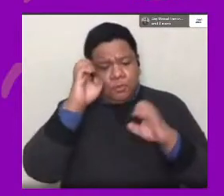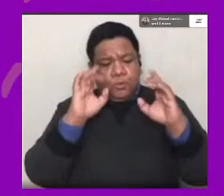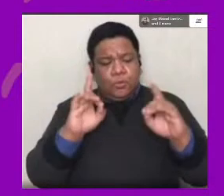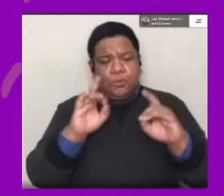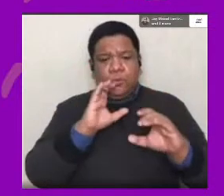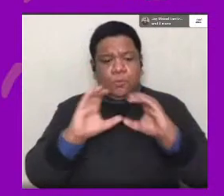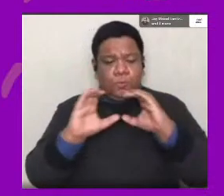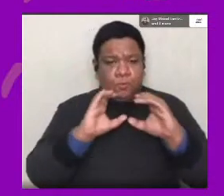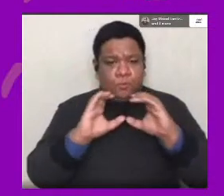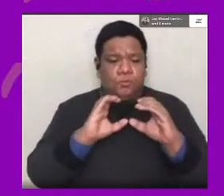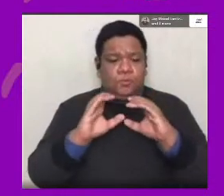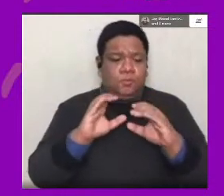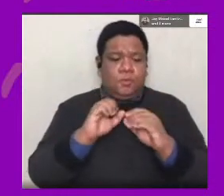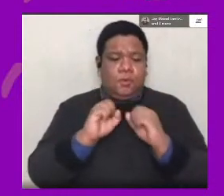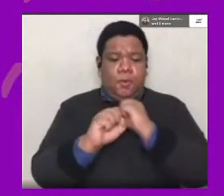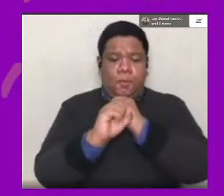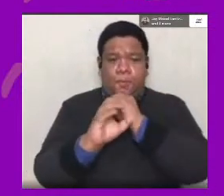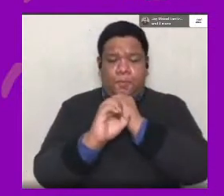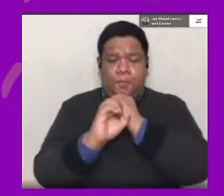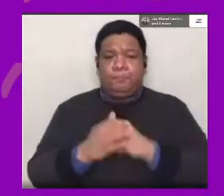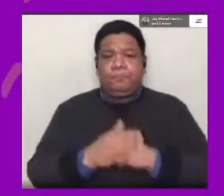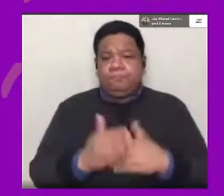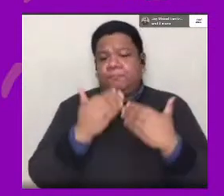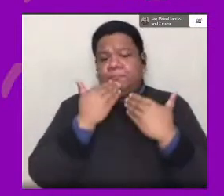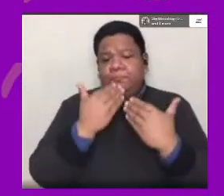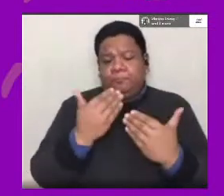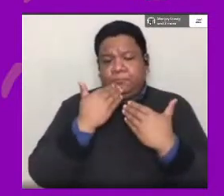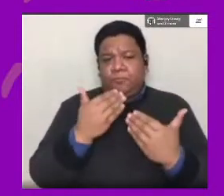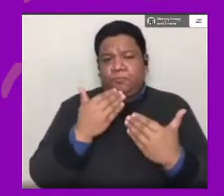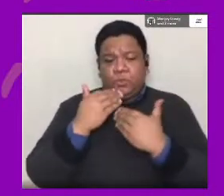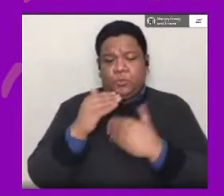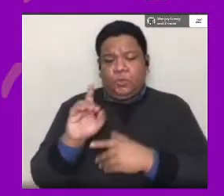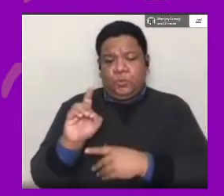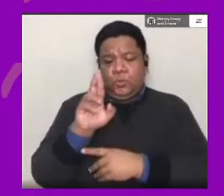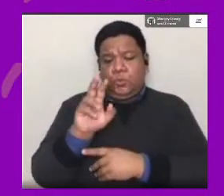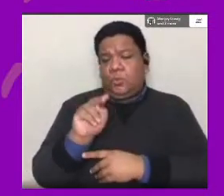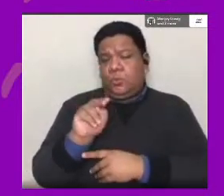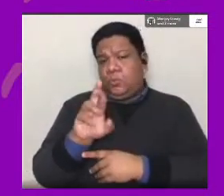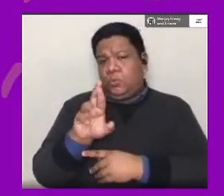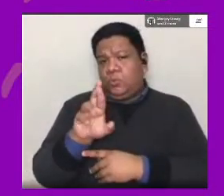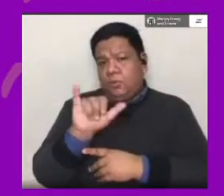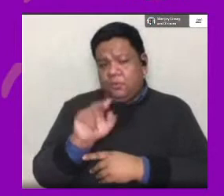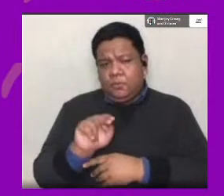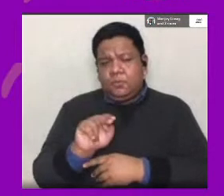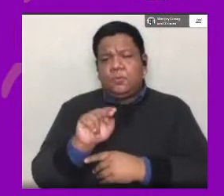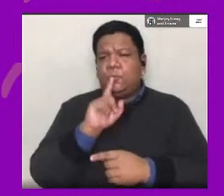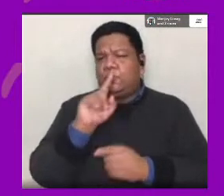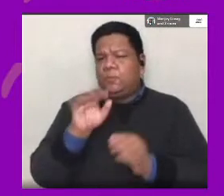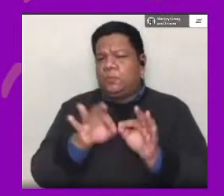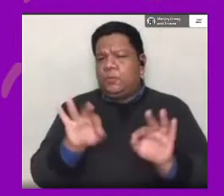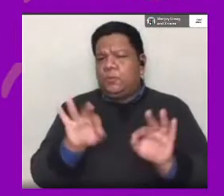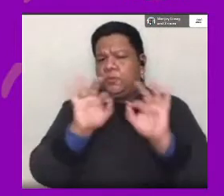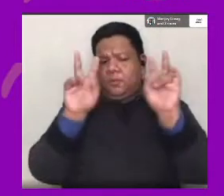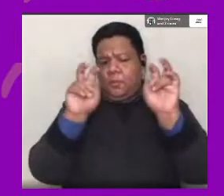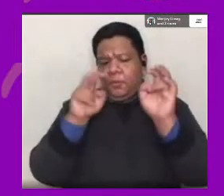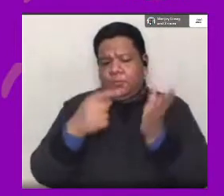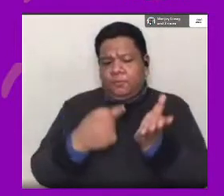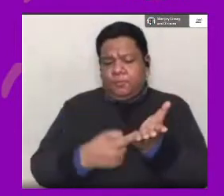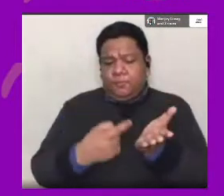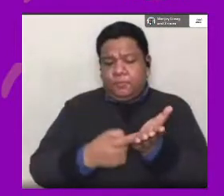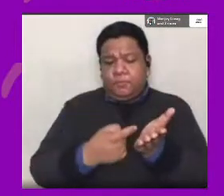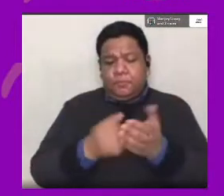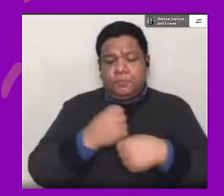communication campaigns. So thank you again, Dr. Norlin. These are very important topics to tackle to ensure that the best